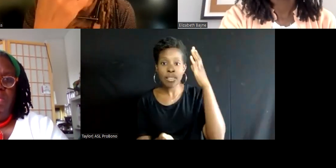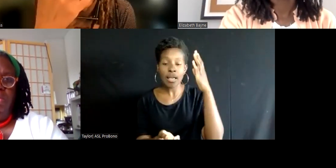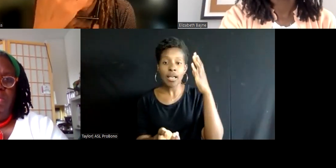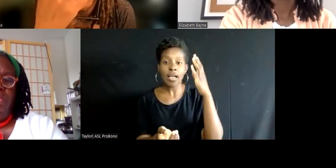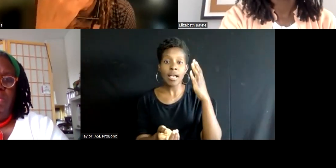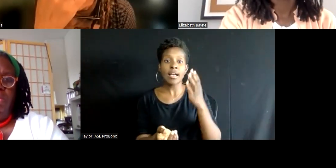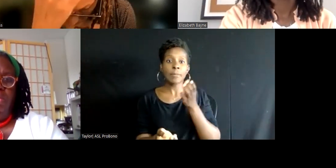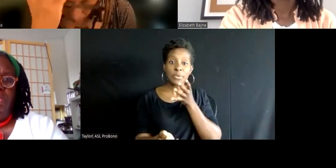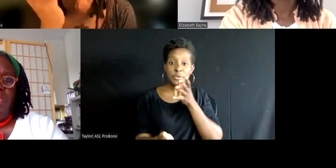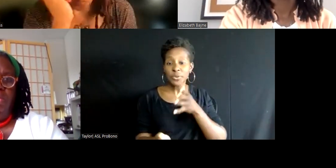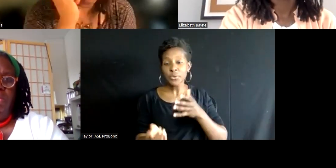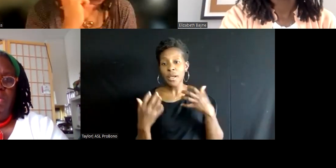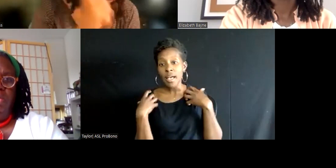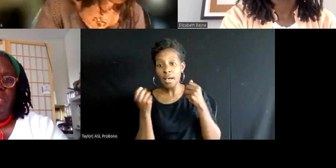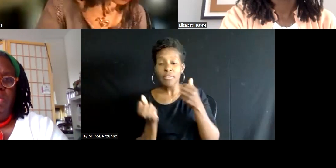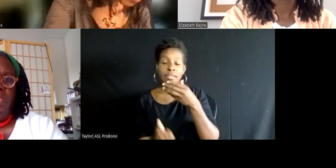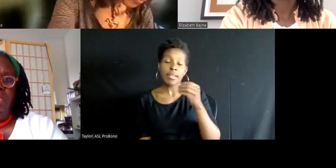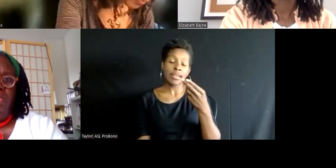and HIV.